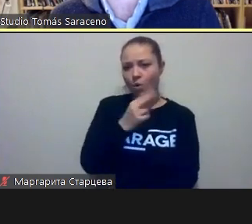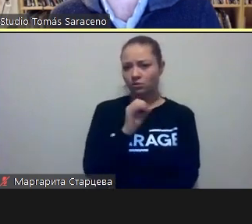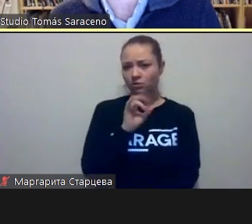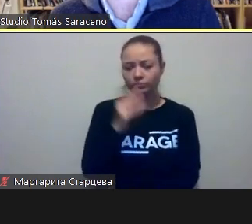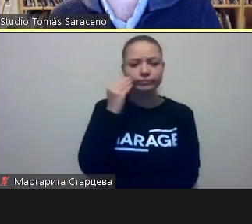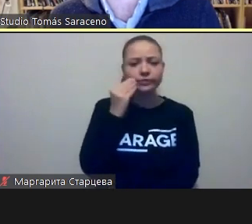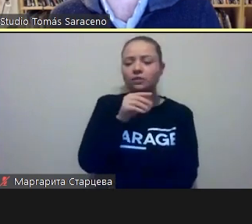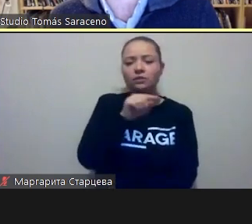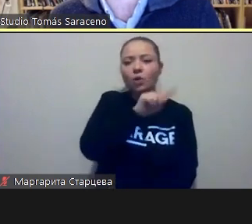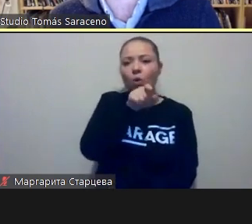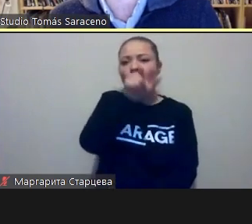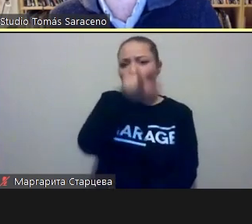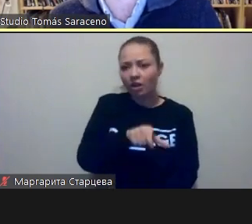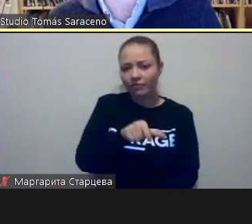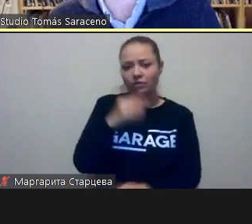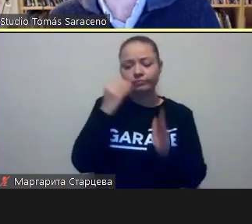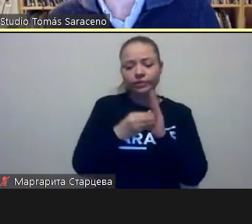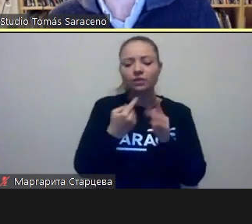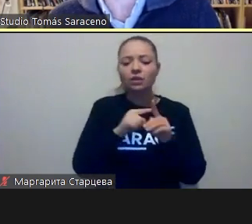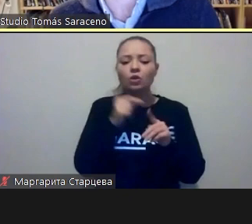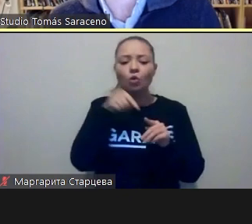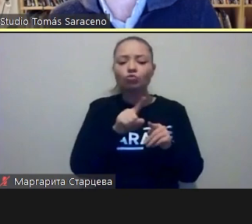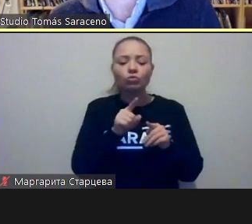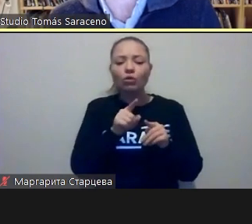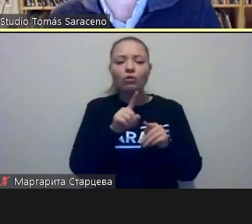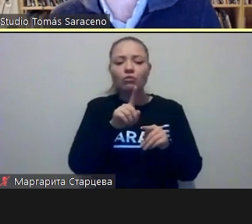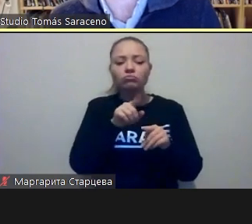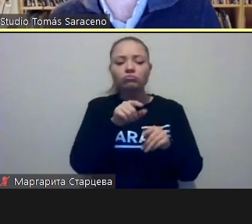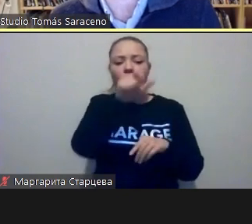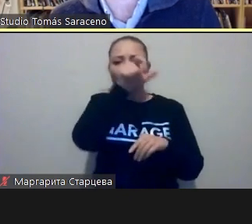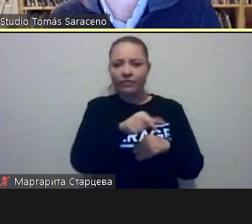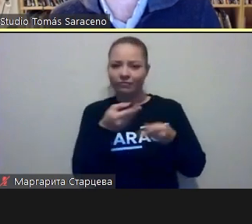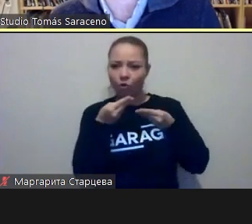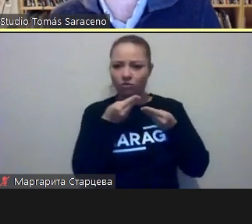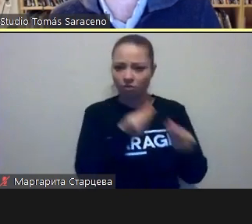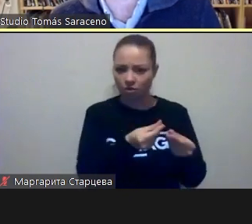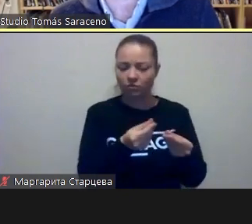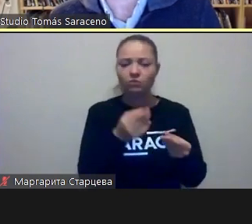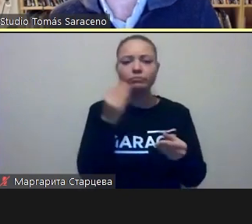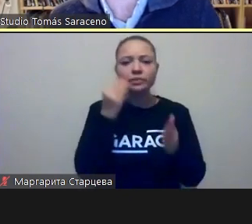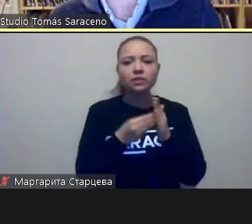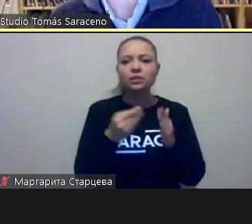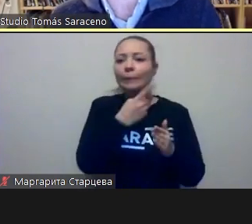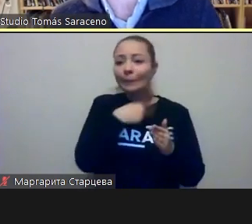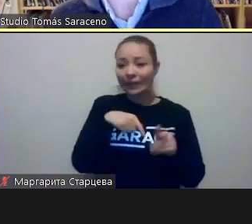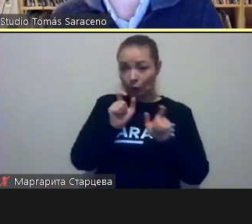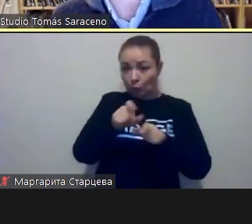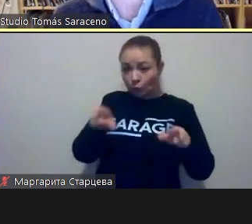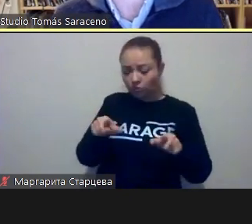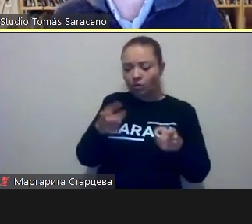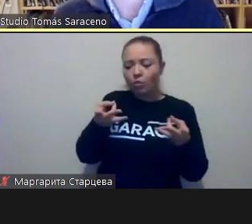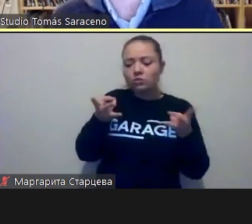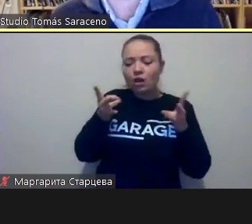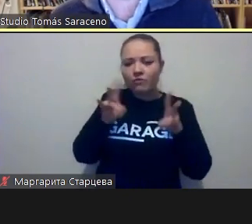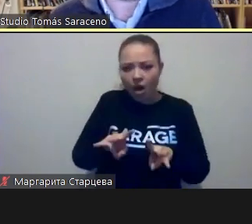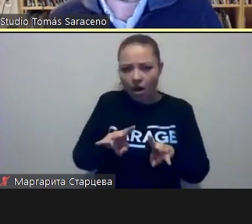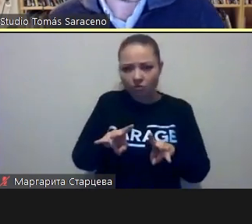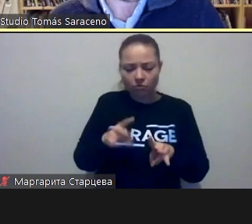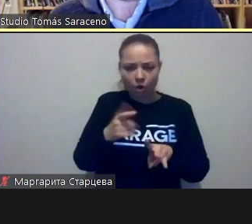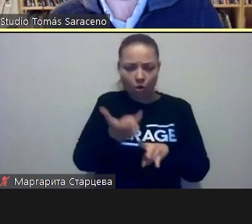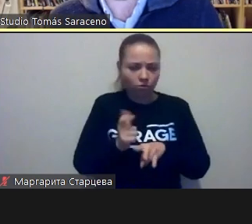leave an footprint or leave a presence which is quite negative for many other life forms